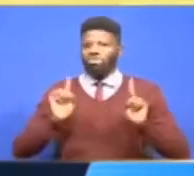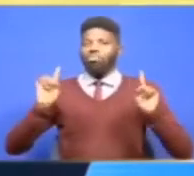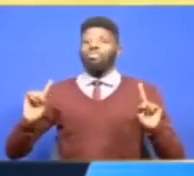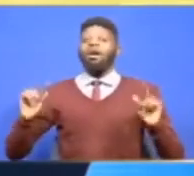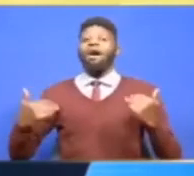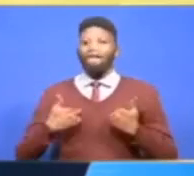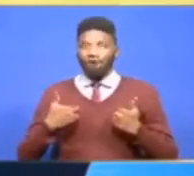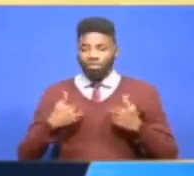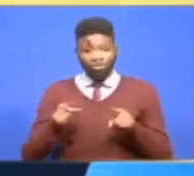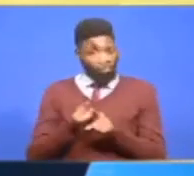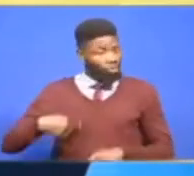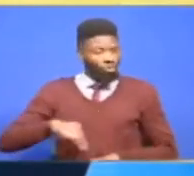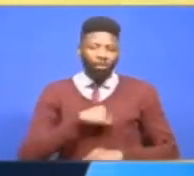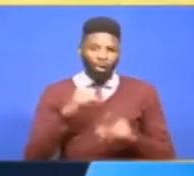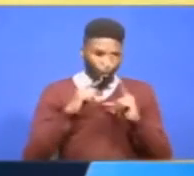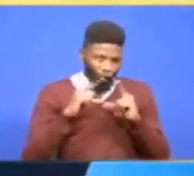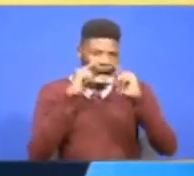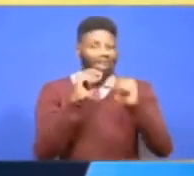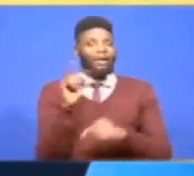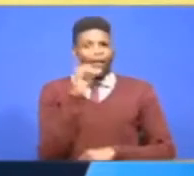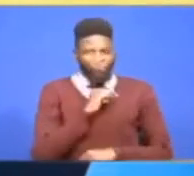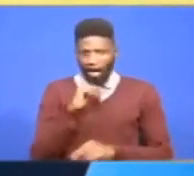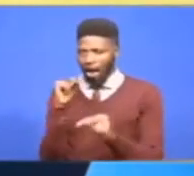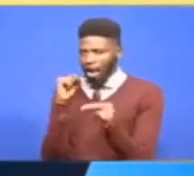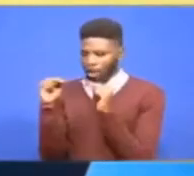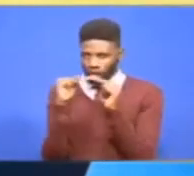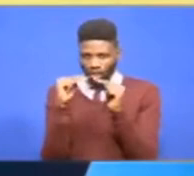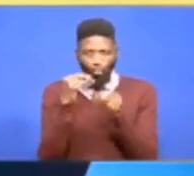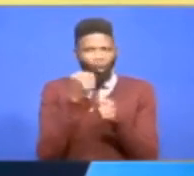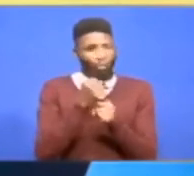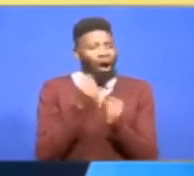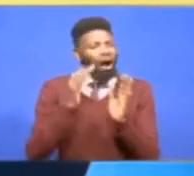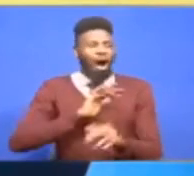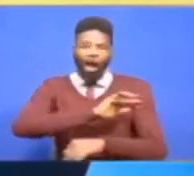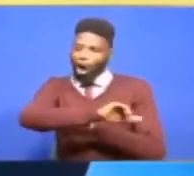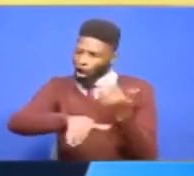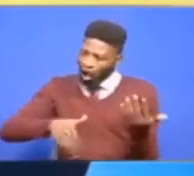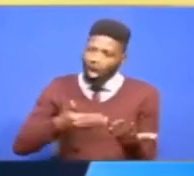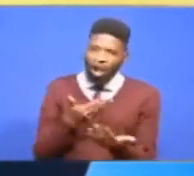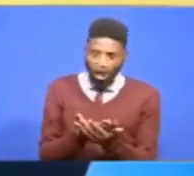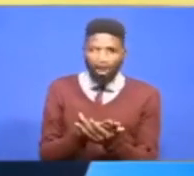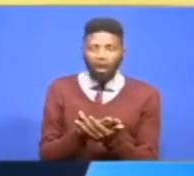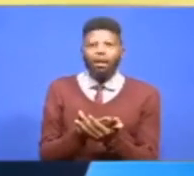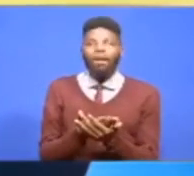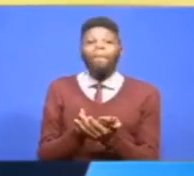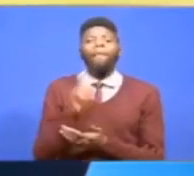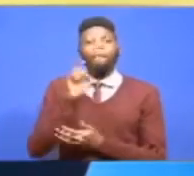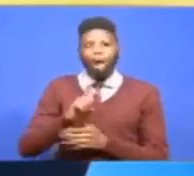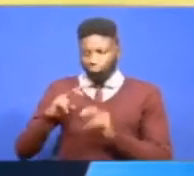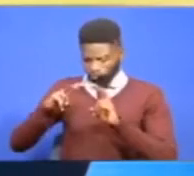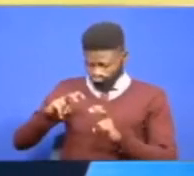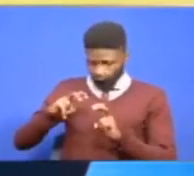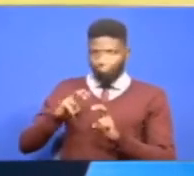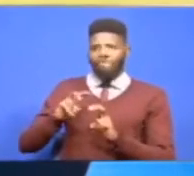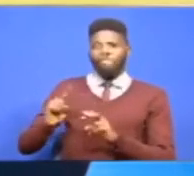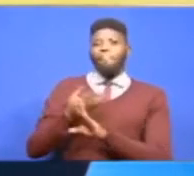And we have also said that all restaurant workers must be tested prior to the opening of any restaurant